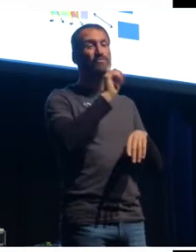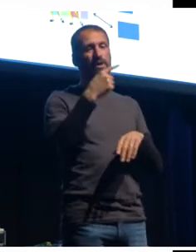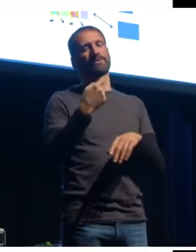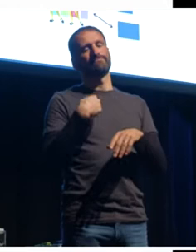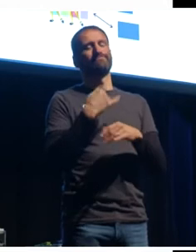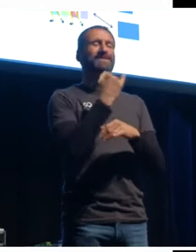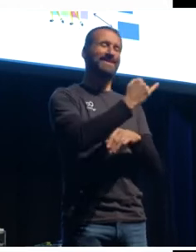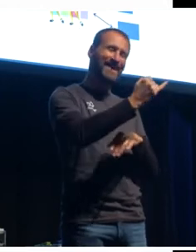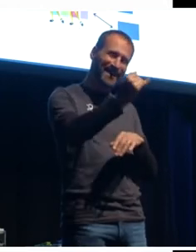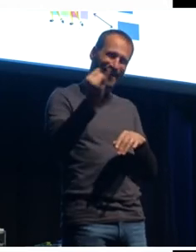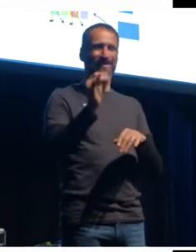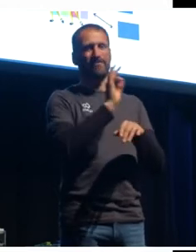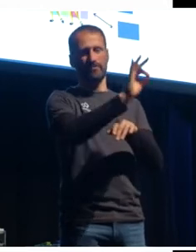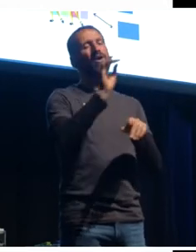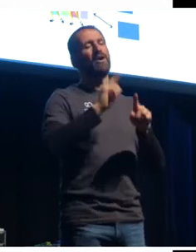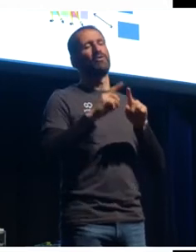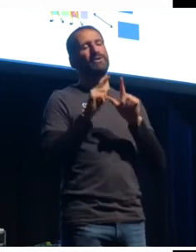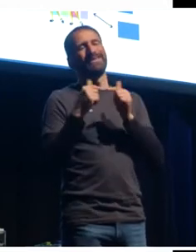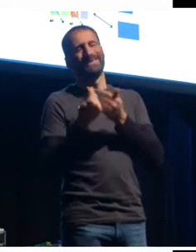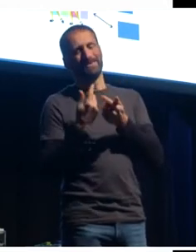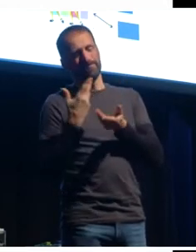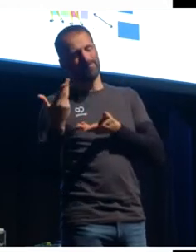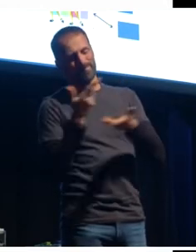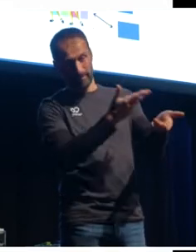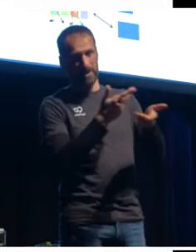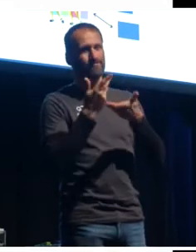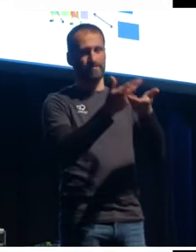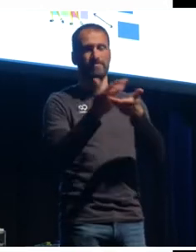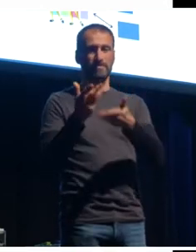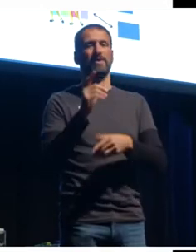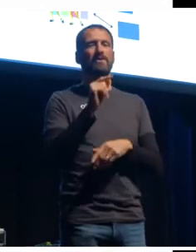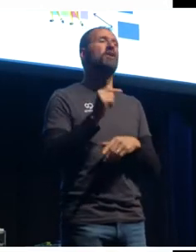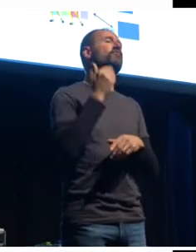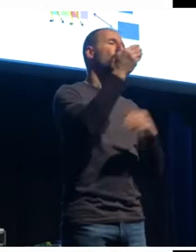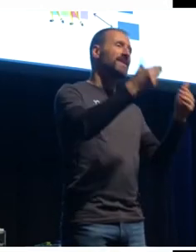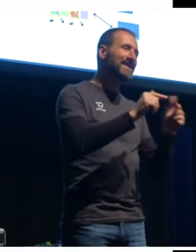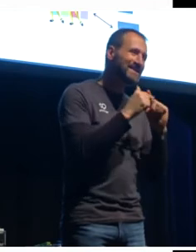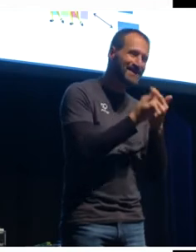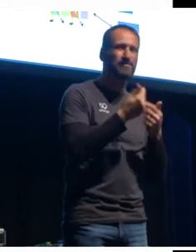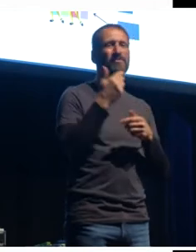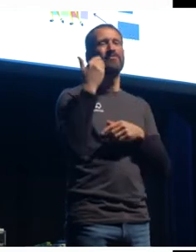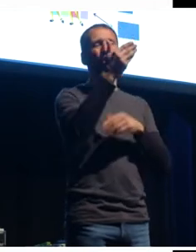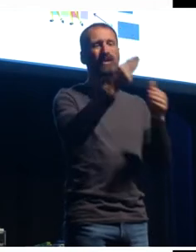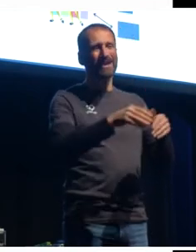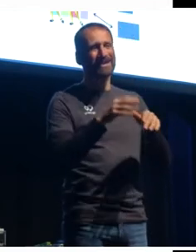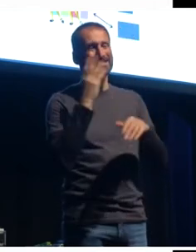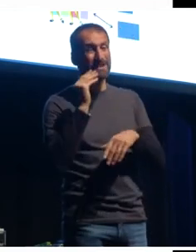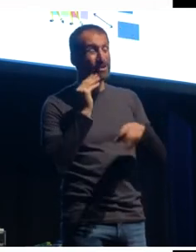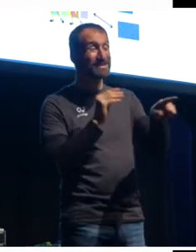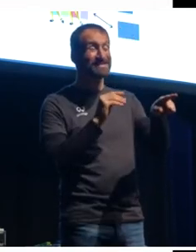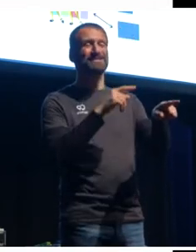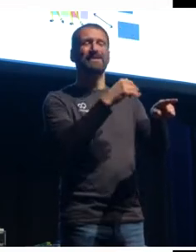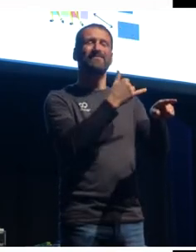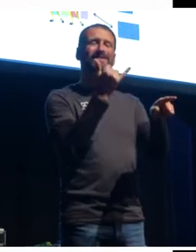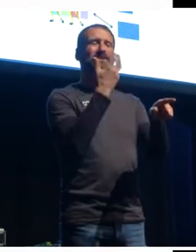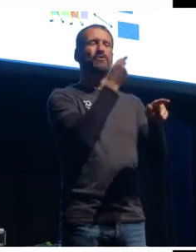notion of backend for frontends comes from, is that it allows your frontend team, your frontend experience, to control the way that they want to consume the data